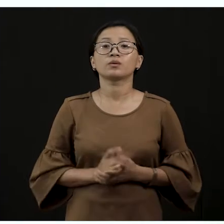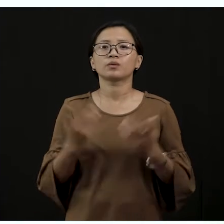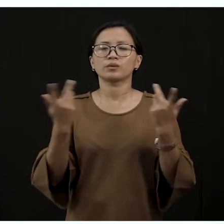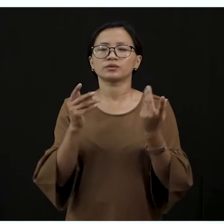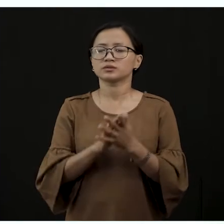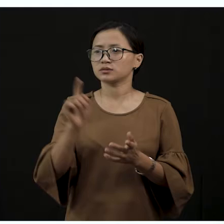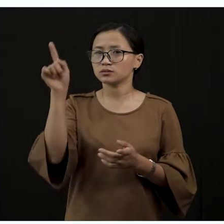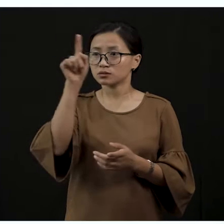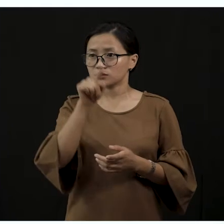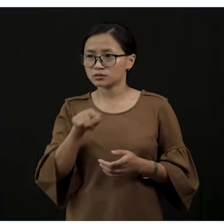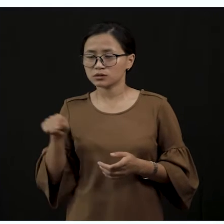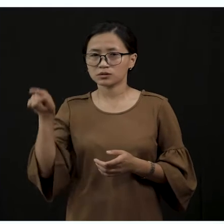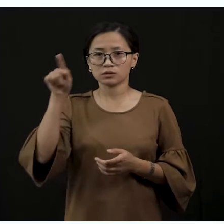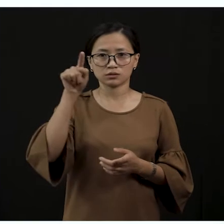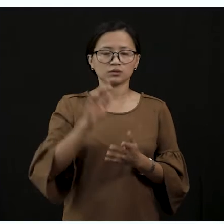circle. Circle.